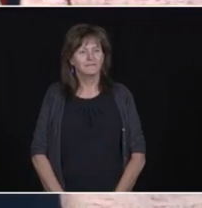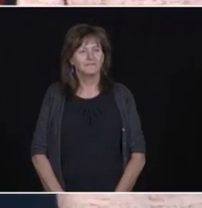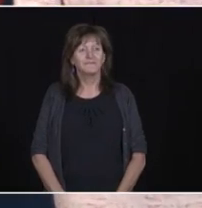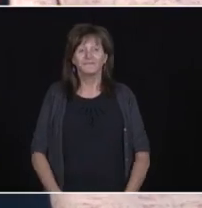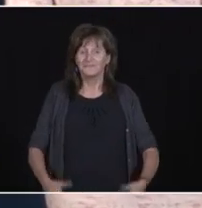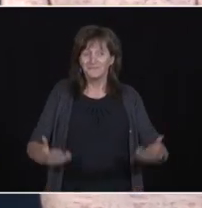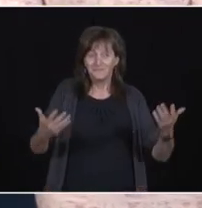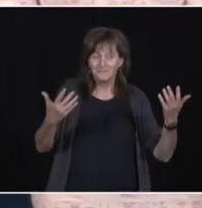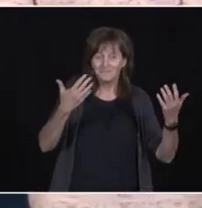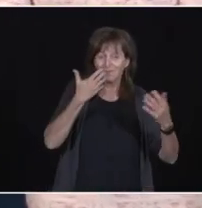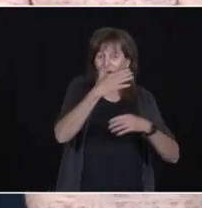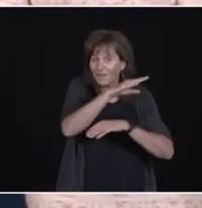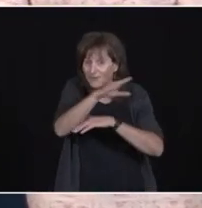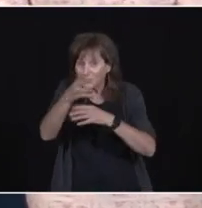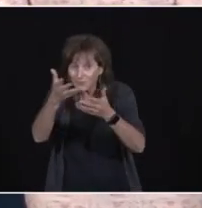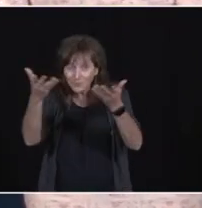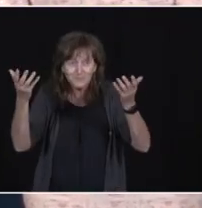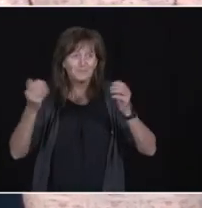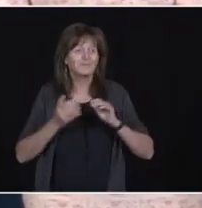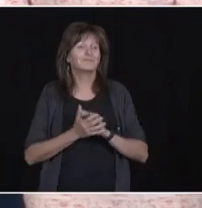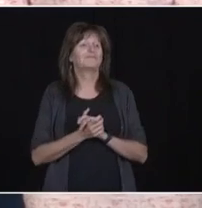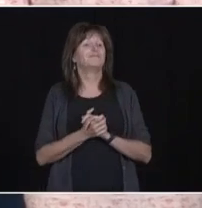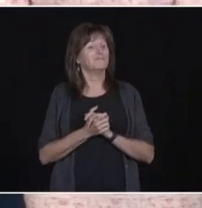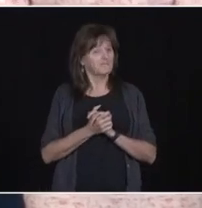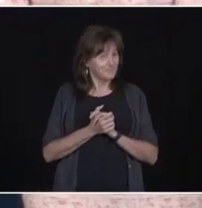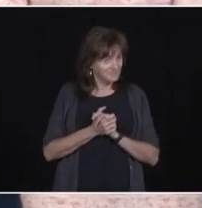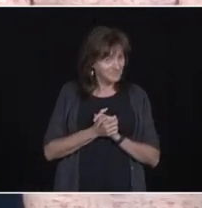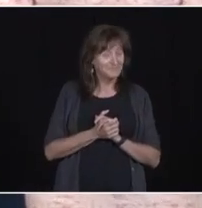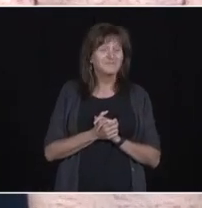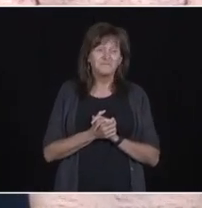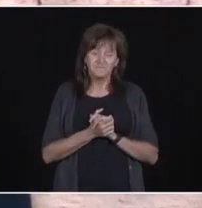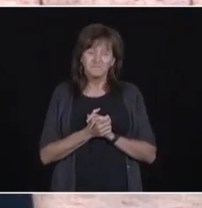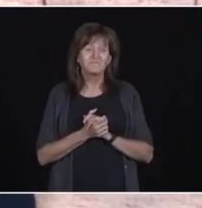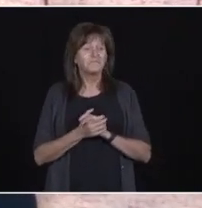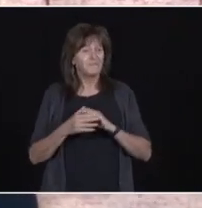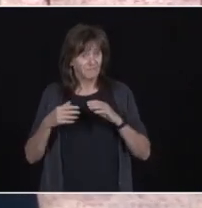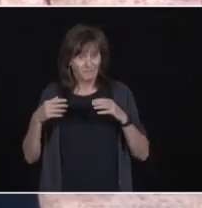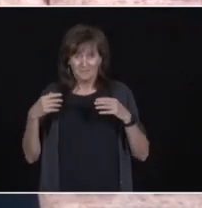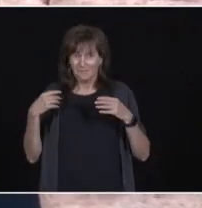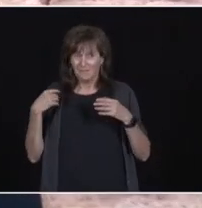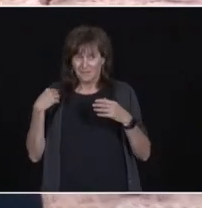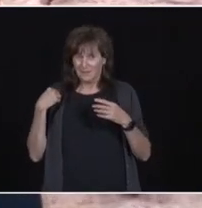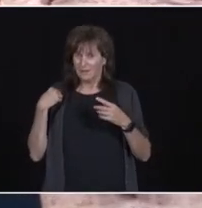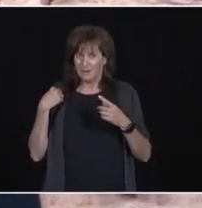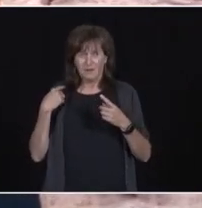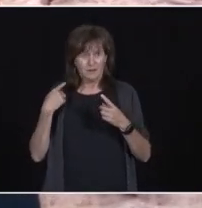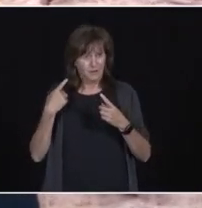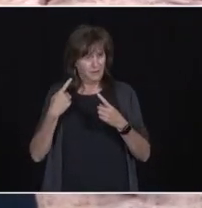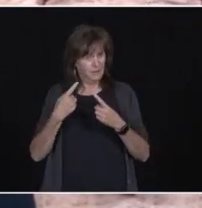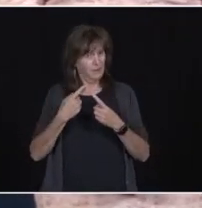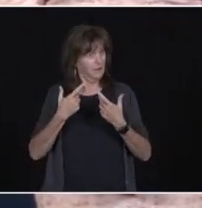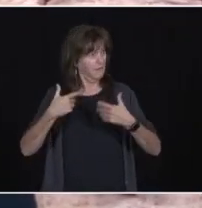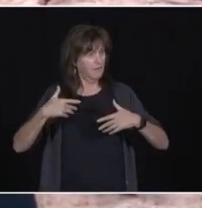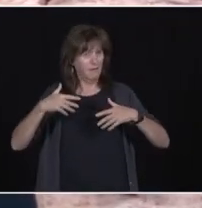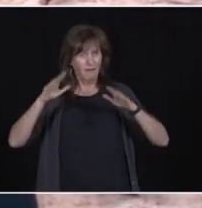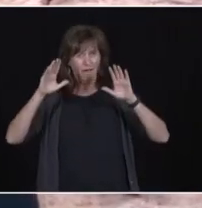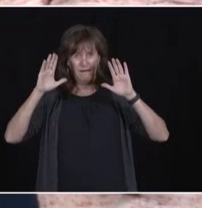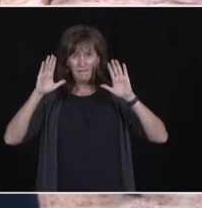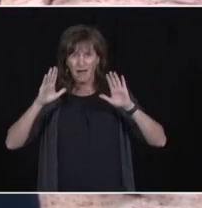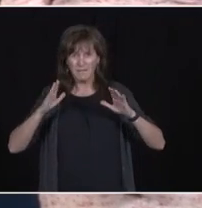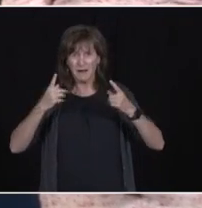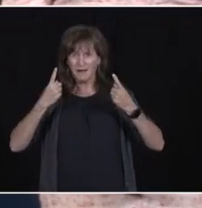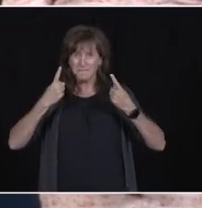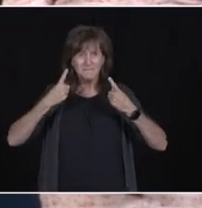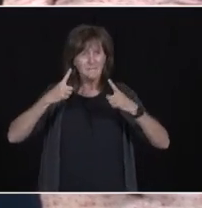Well, good afternoon. My friends, we've made incredible progress over the past few weeks. 31 regions have entered